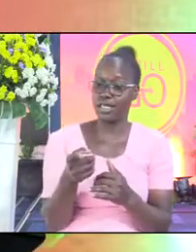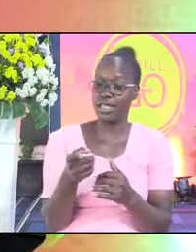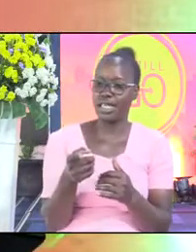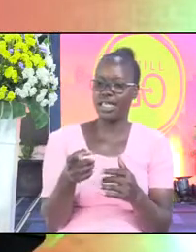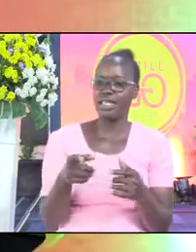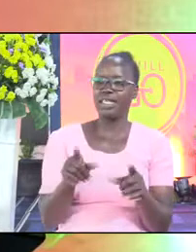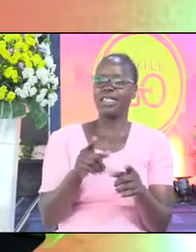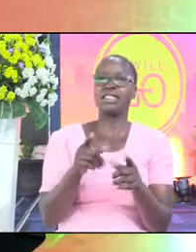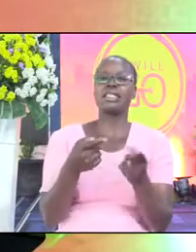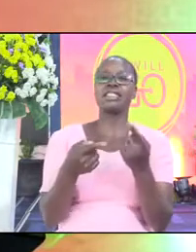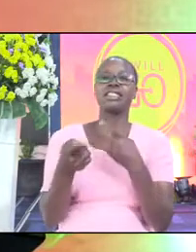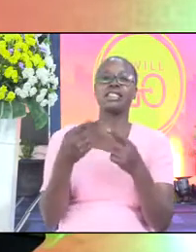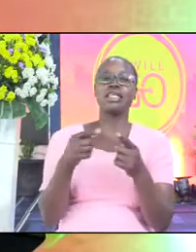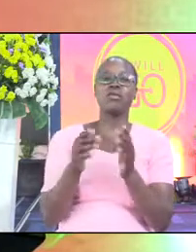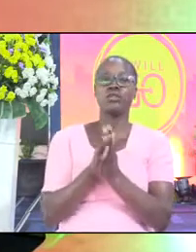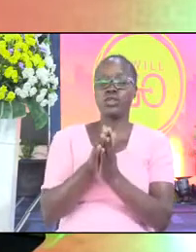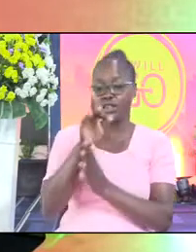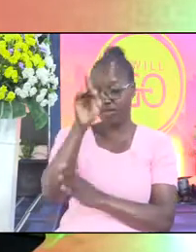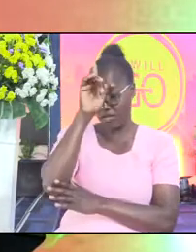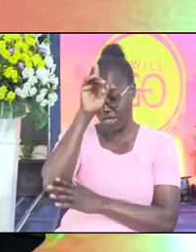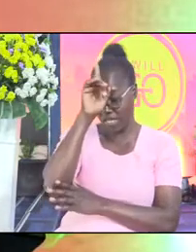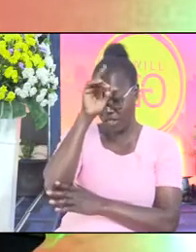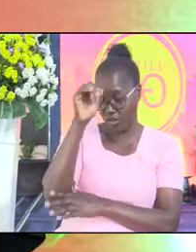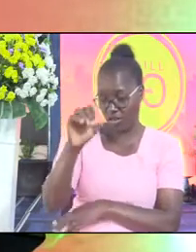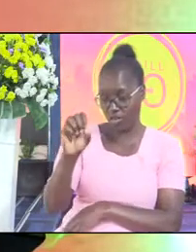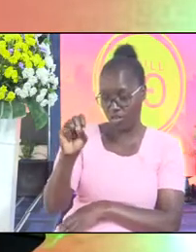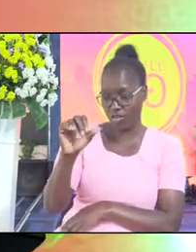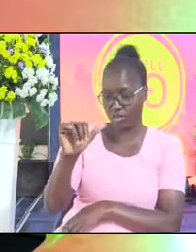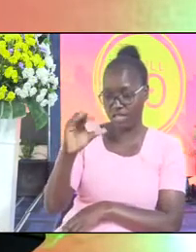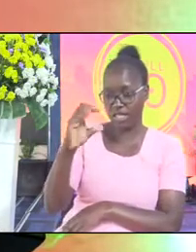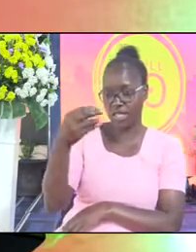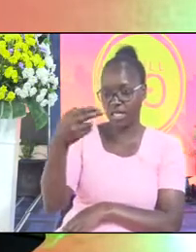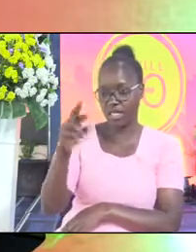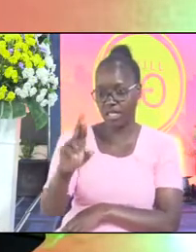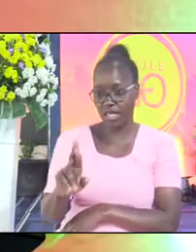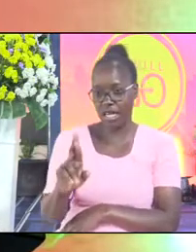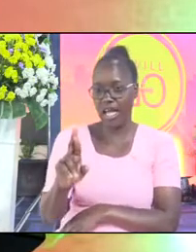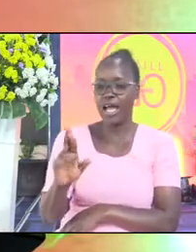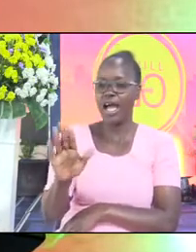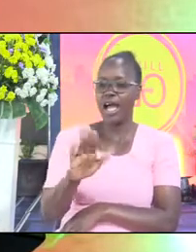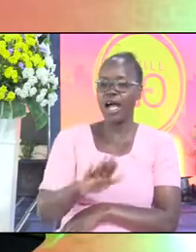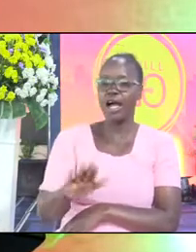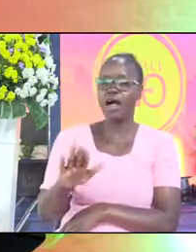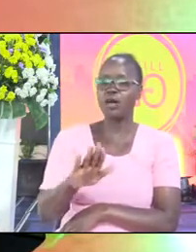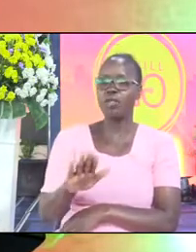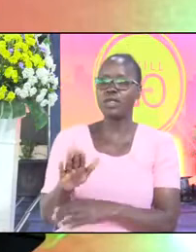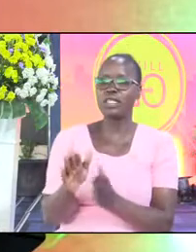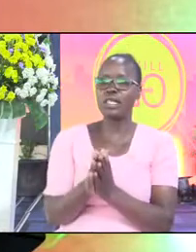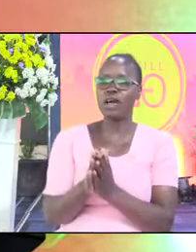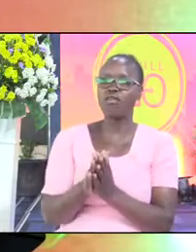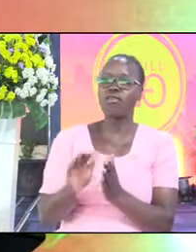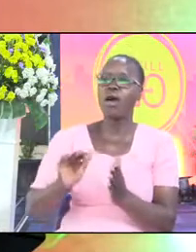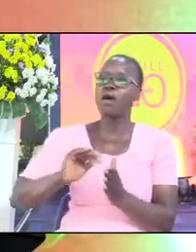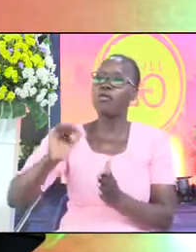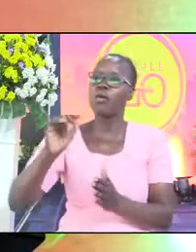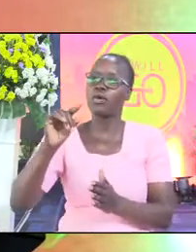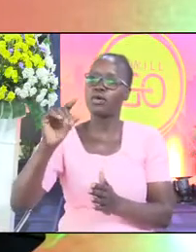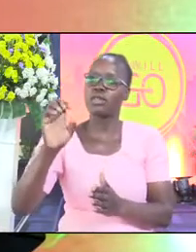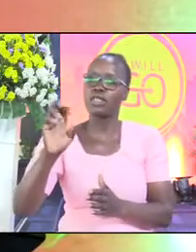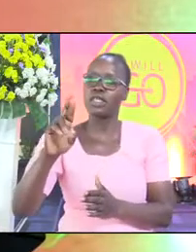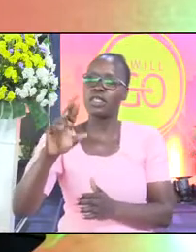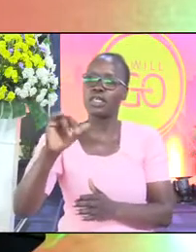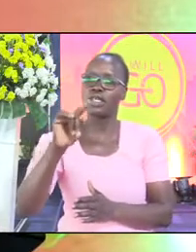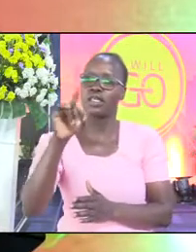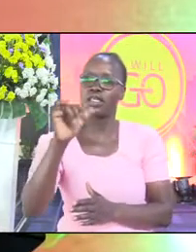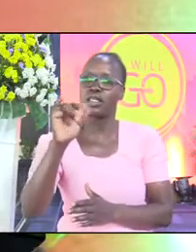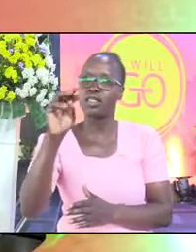they came to the village of Sychar, a place resting at the foot of Mount Gerizim, the